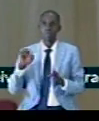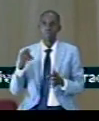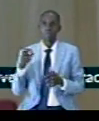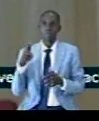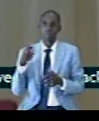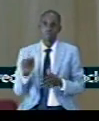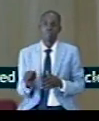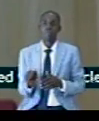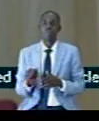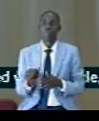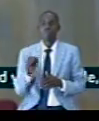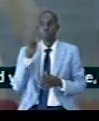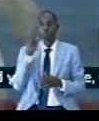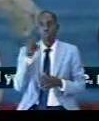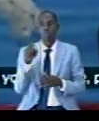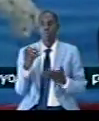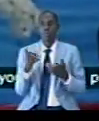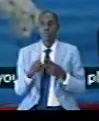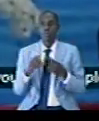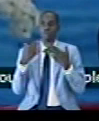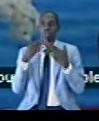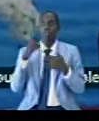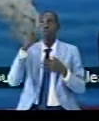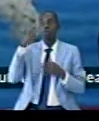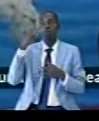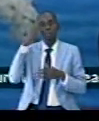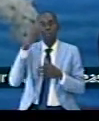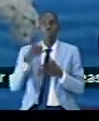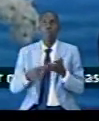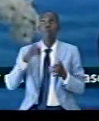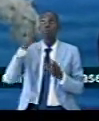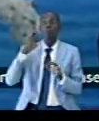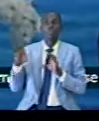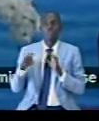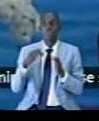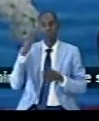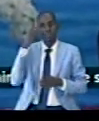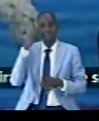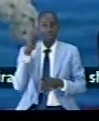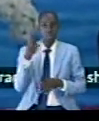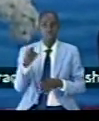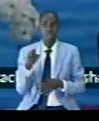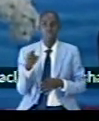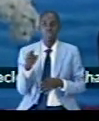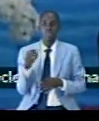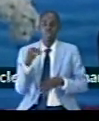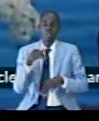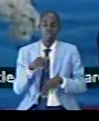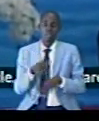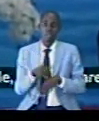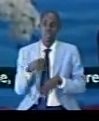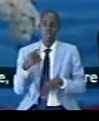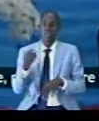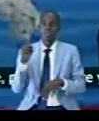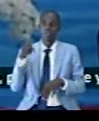I want to thank God for what God did for me during the April edition of the Global Crusade with